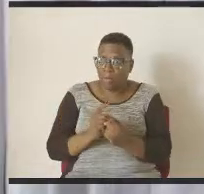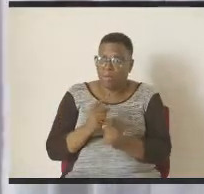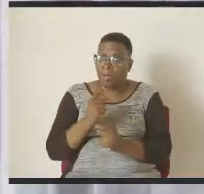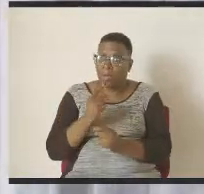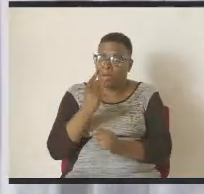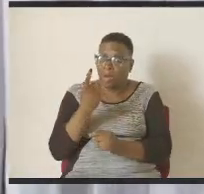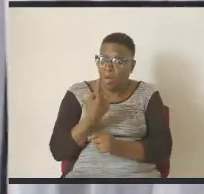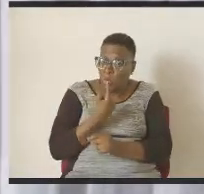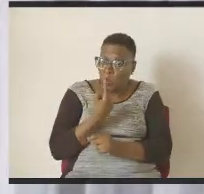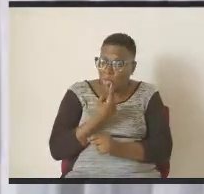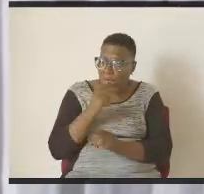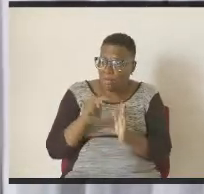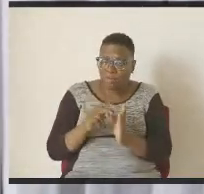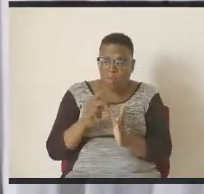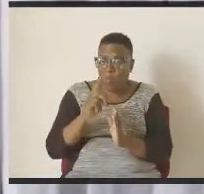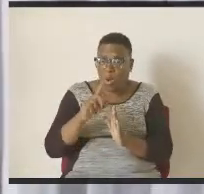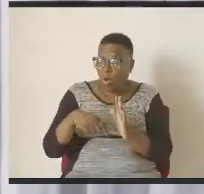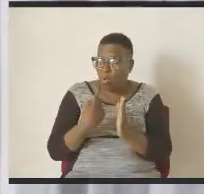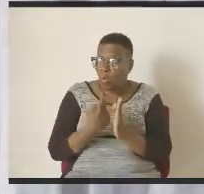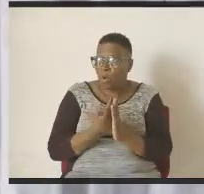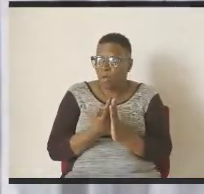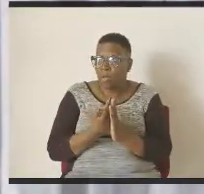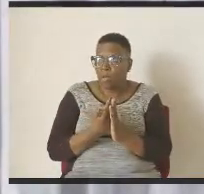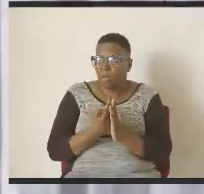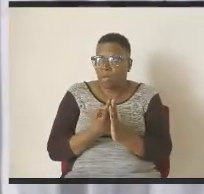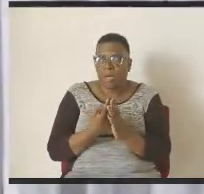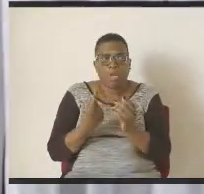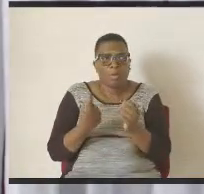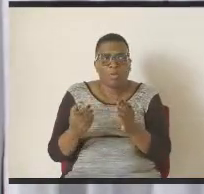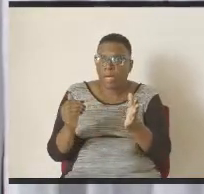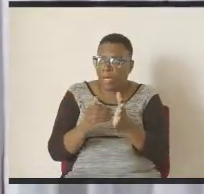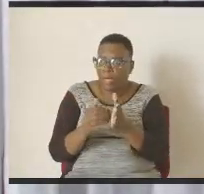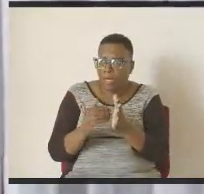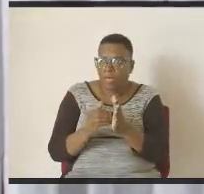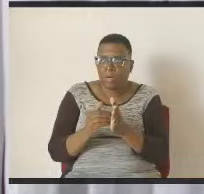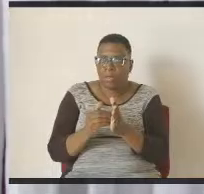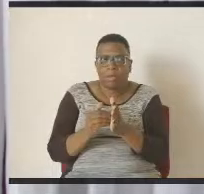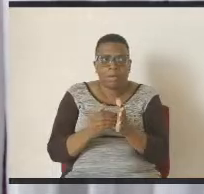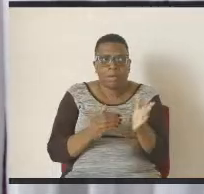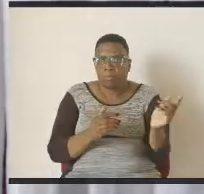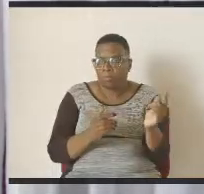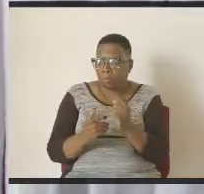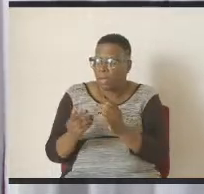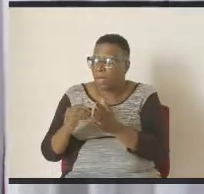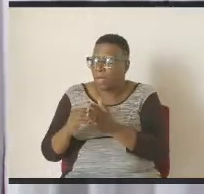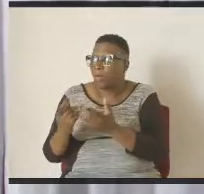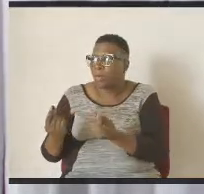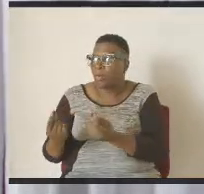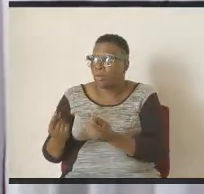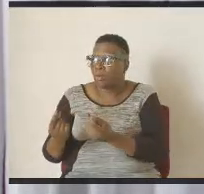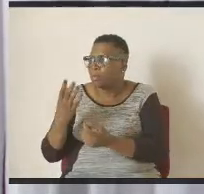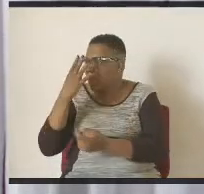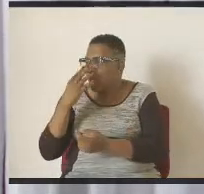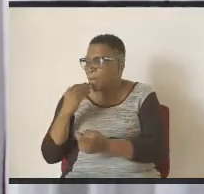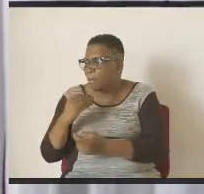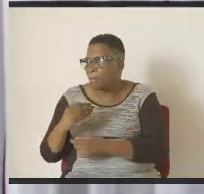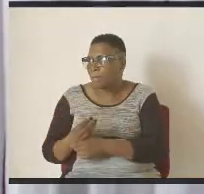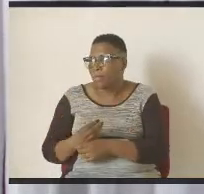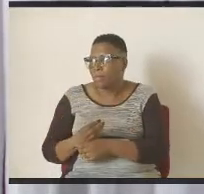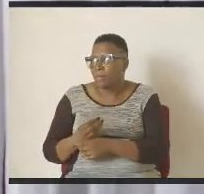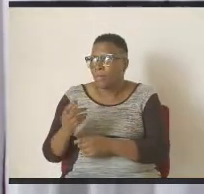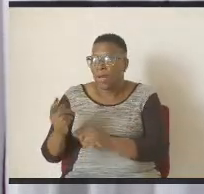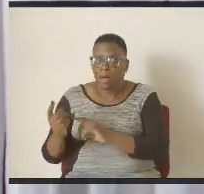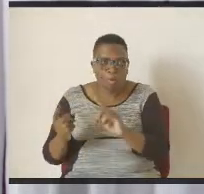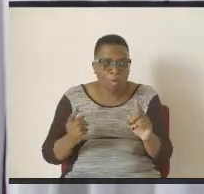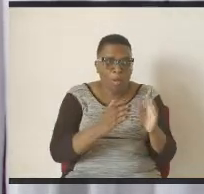1 hour? We know what the answer is. And he did it again, and he came back. And what were they doing? Sleeping. And he did it again, and he